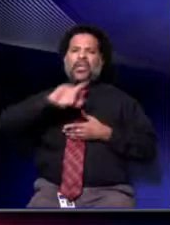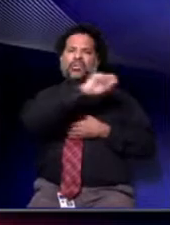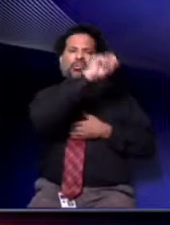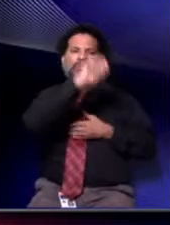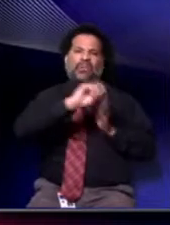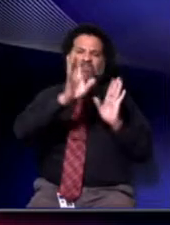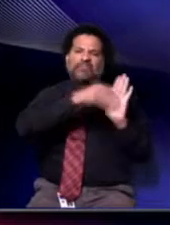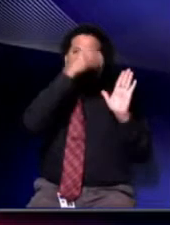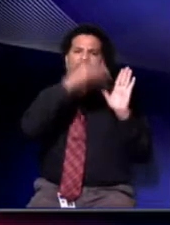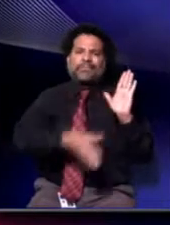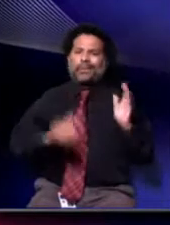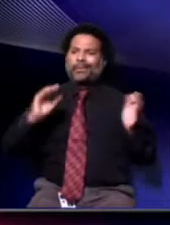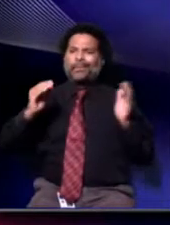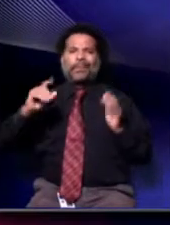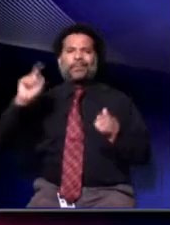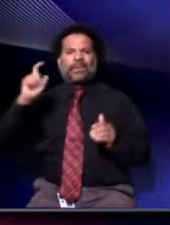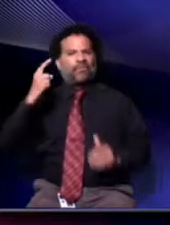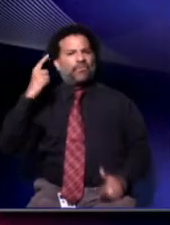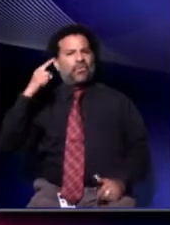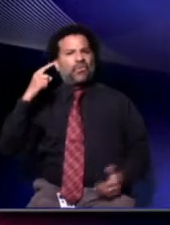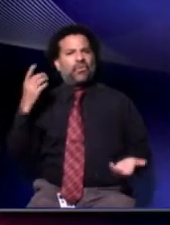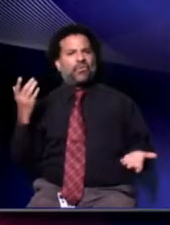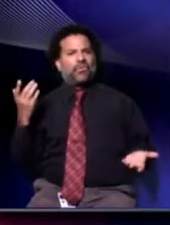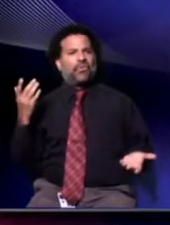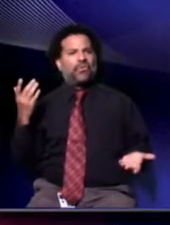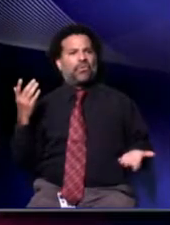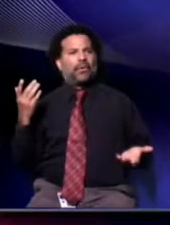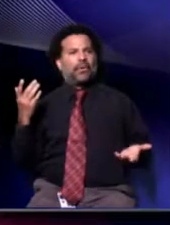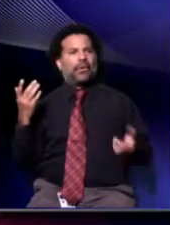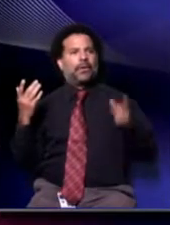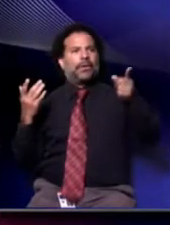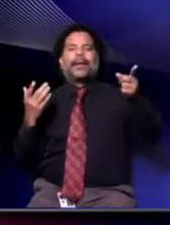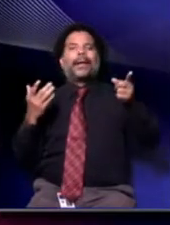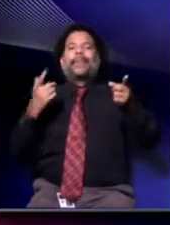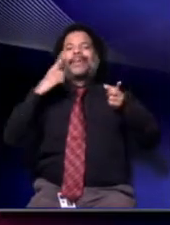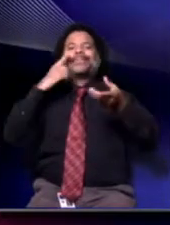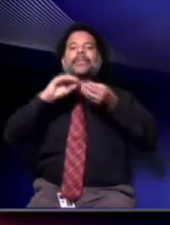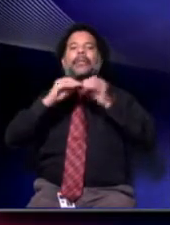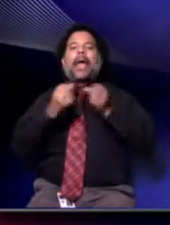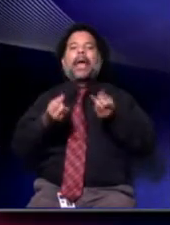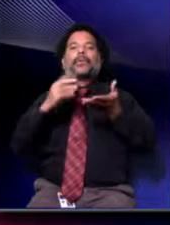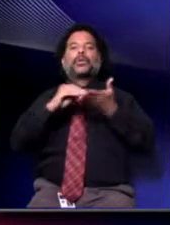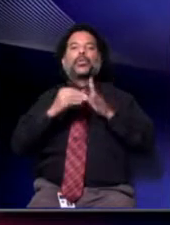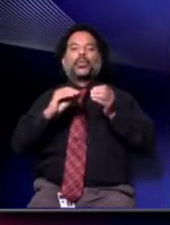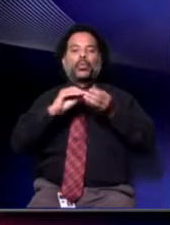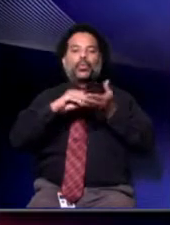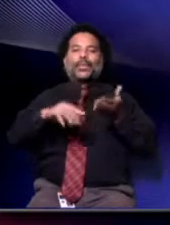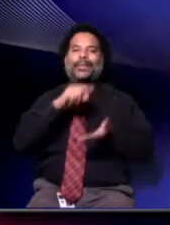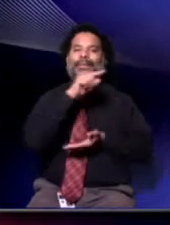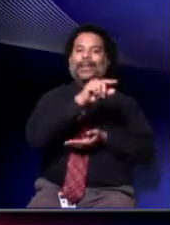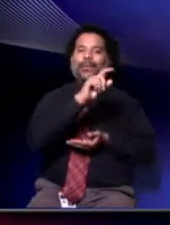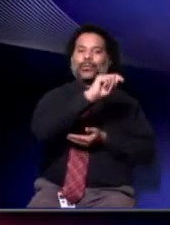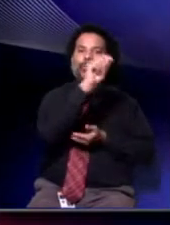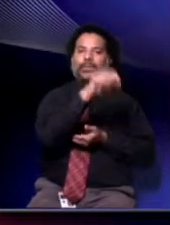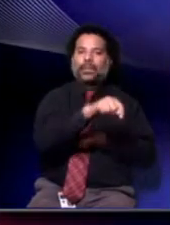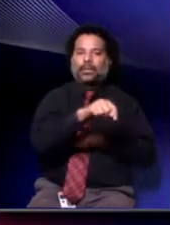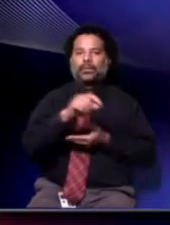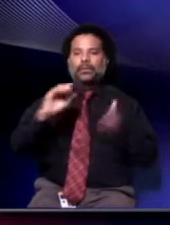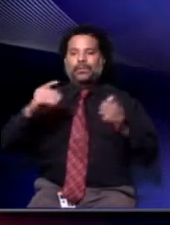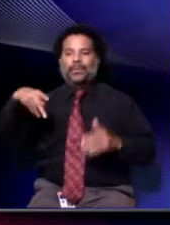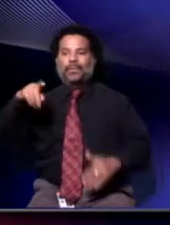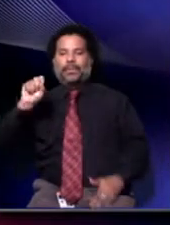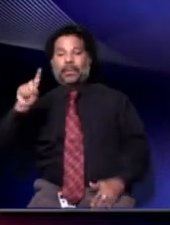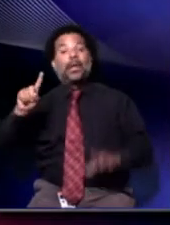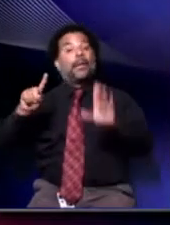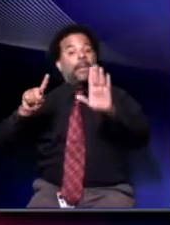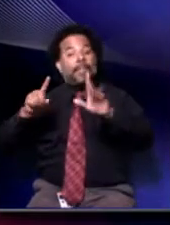more expensive than the Phoenix campus? Again, it's that, Numbers. the numbers to some extent. Go ahead.